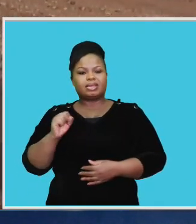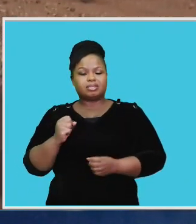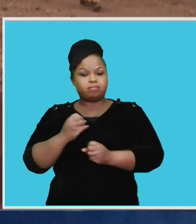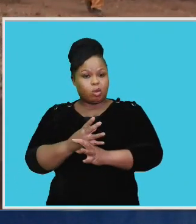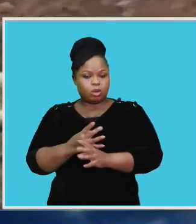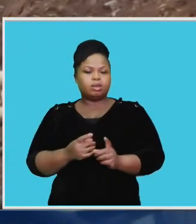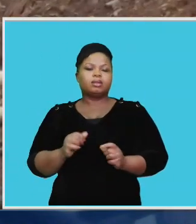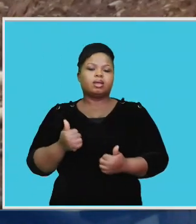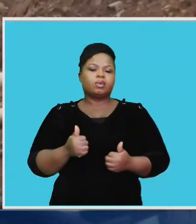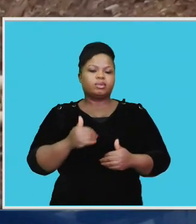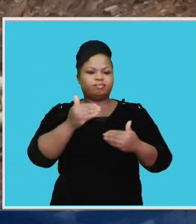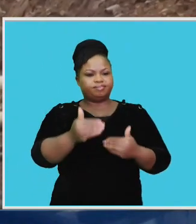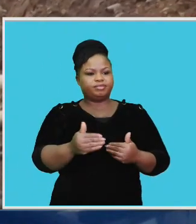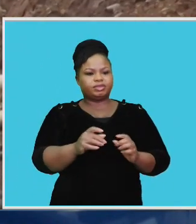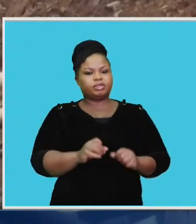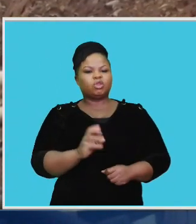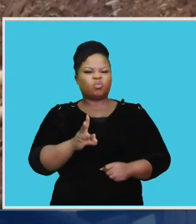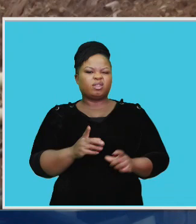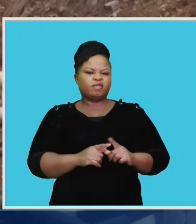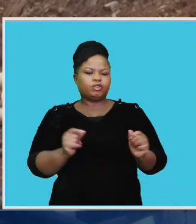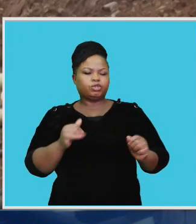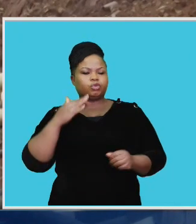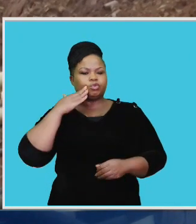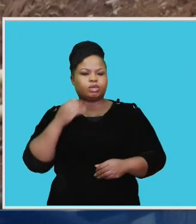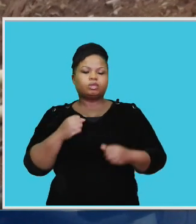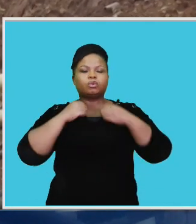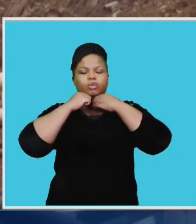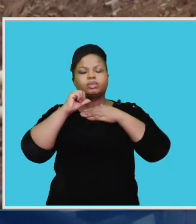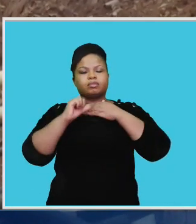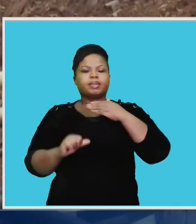Kanti-ke isigaba sokuqala kulindeleke siqedwe okupheleni